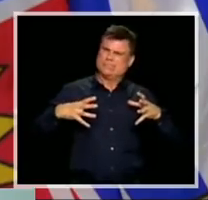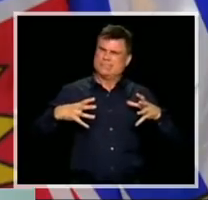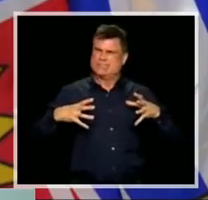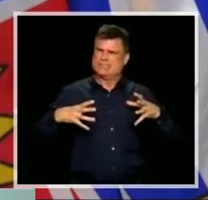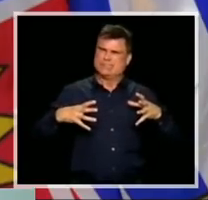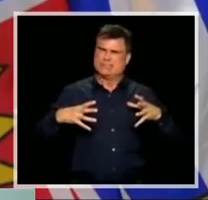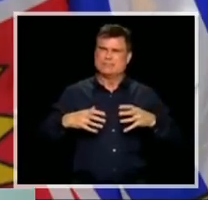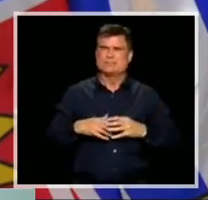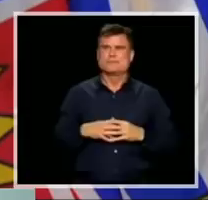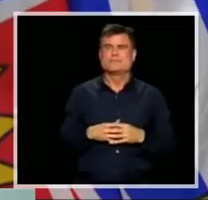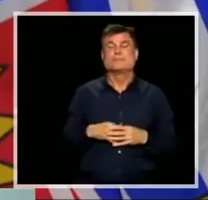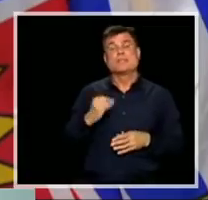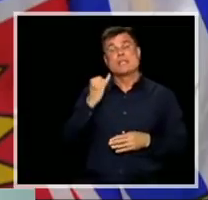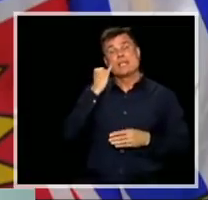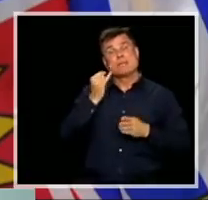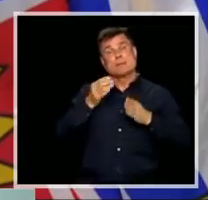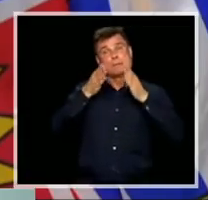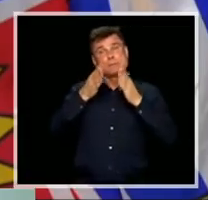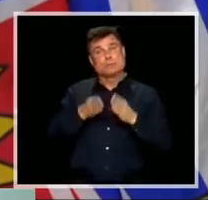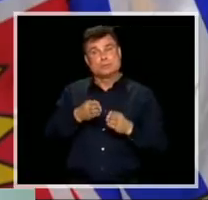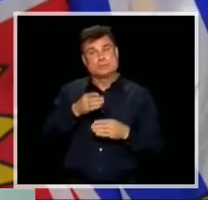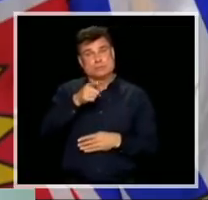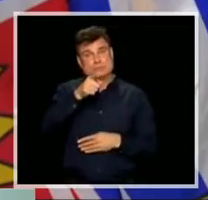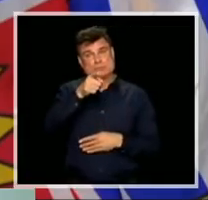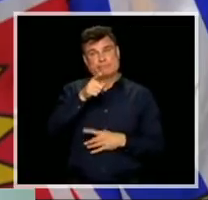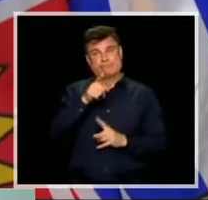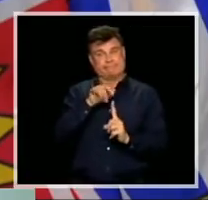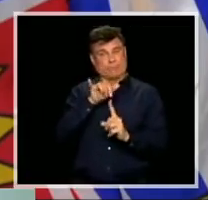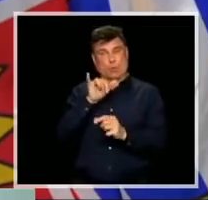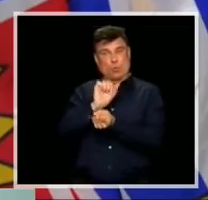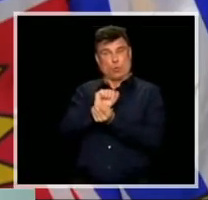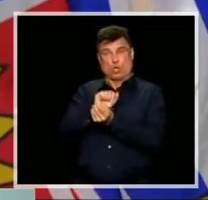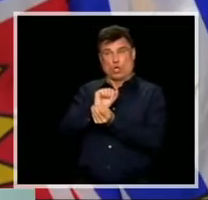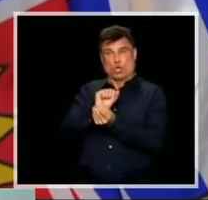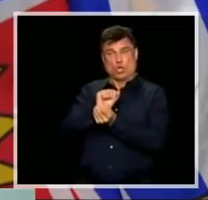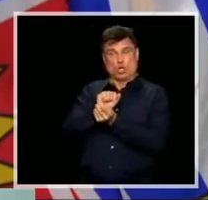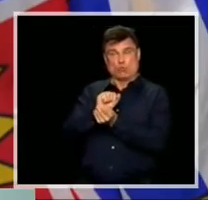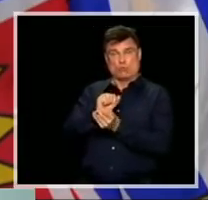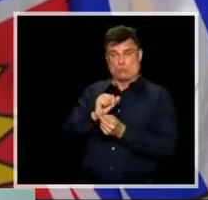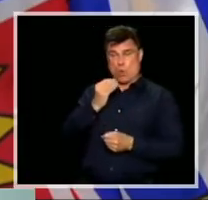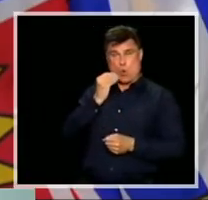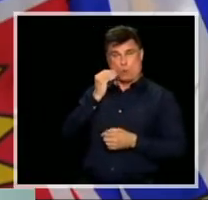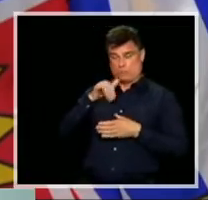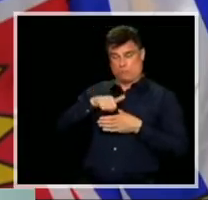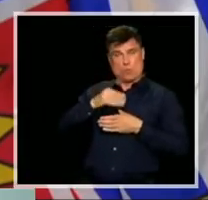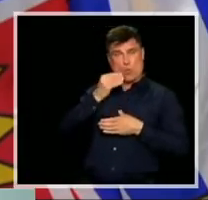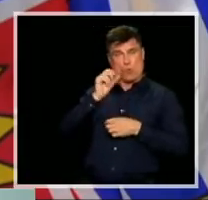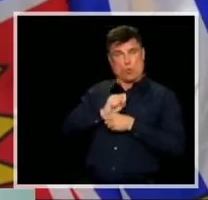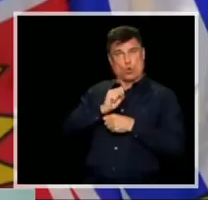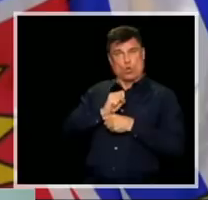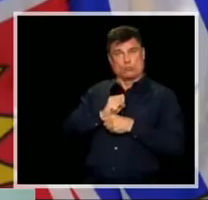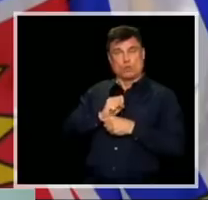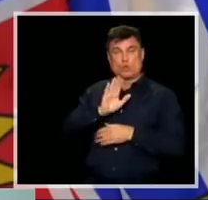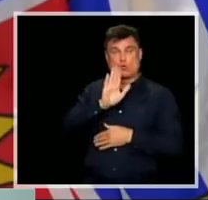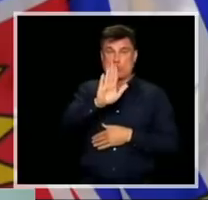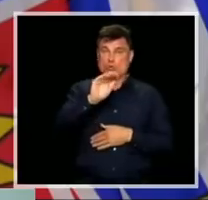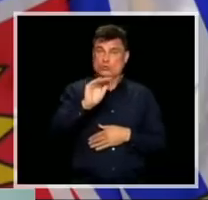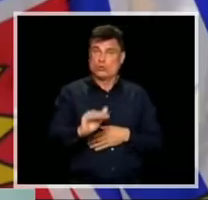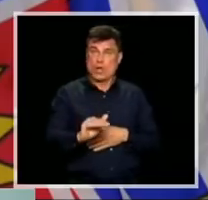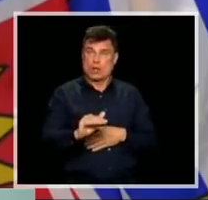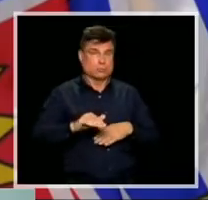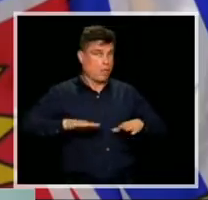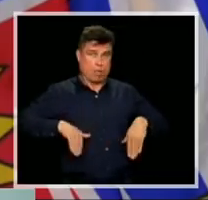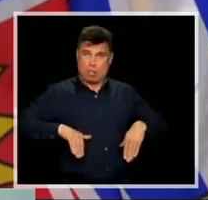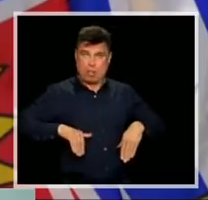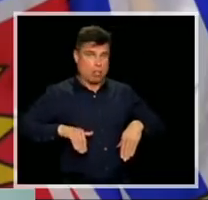and continue to take those physical distancing measures and all the important things that have allowed us to continue to keep things very low